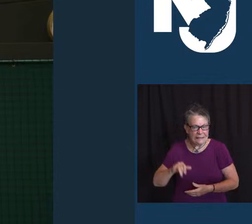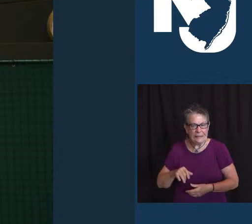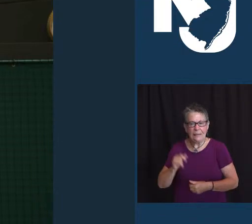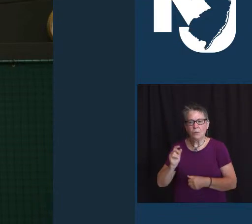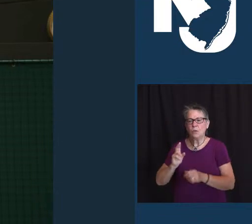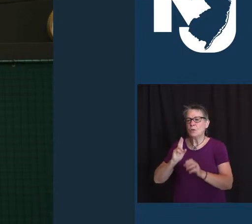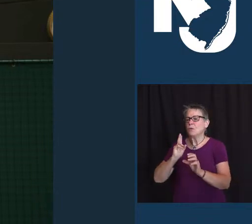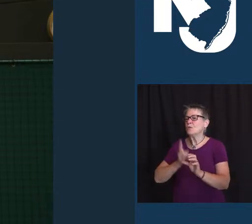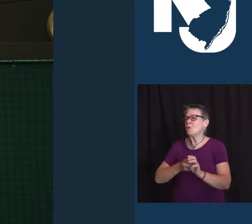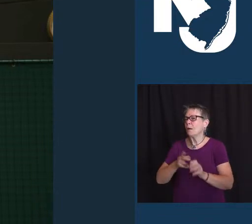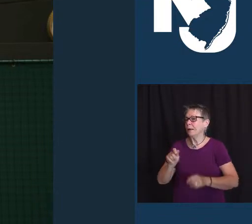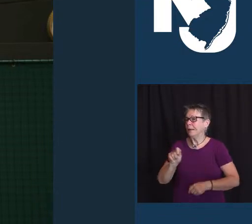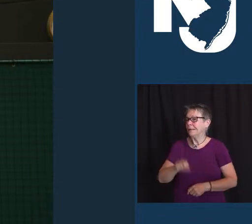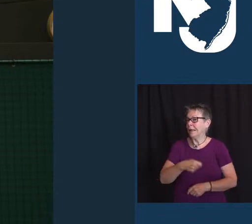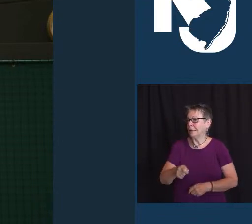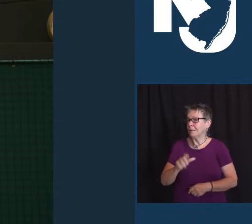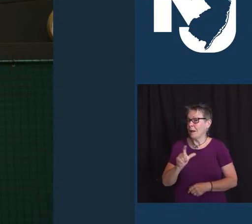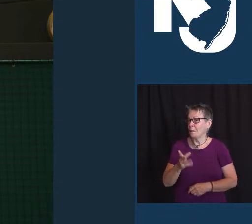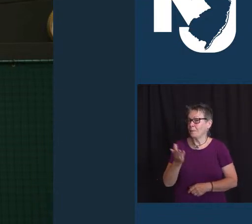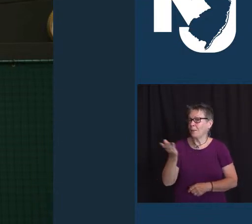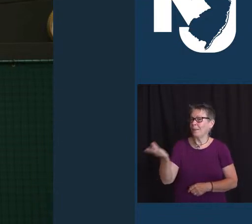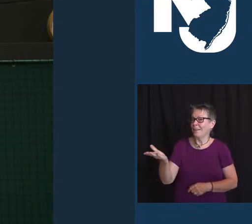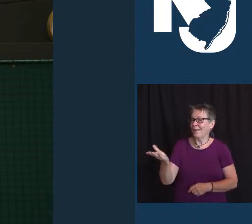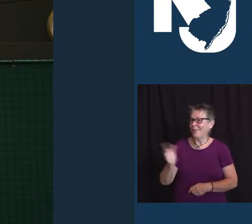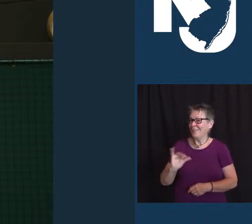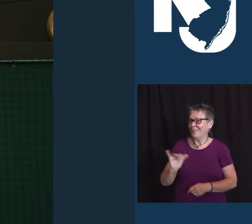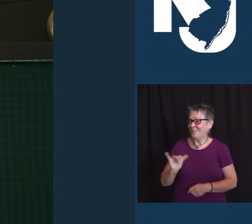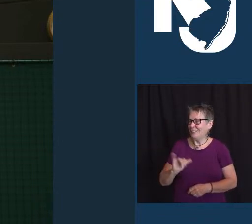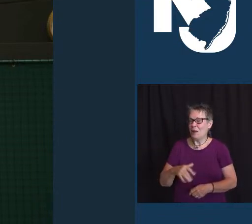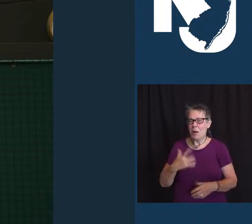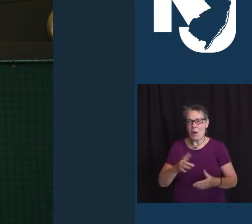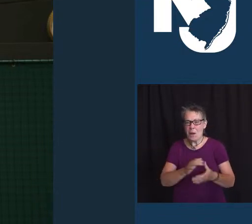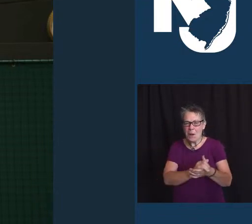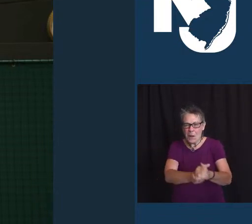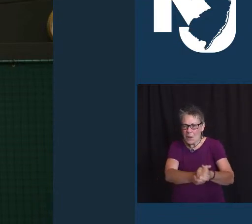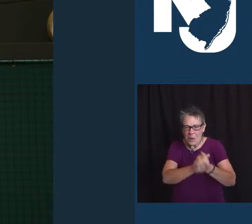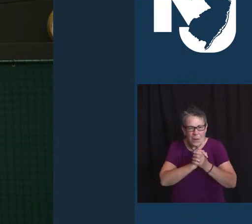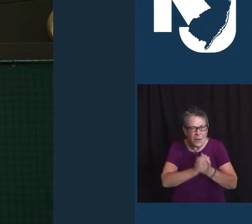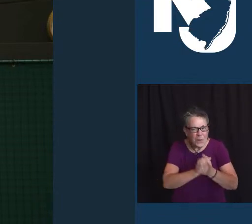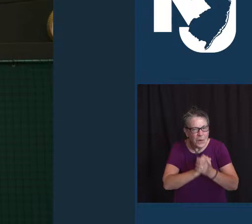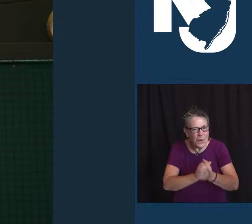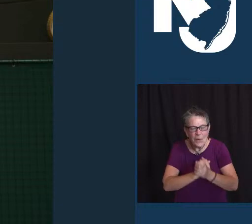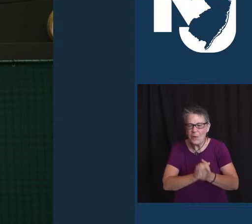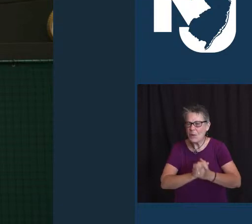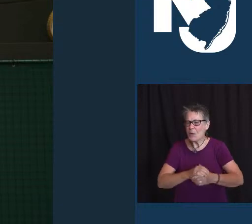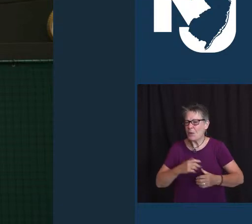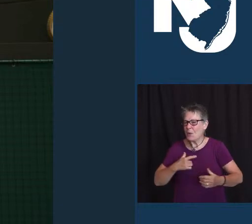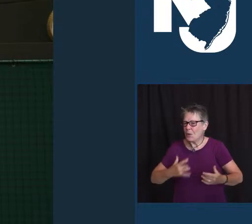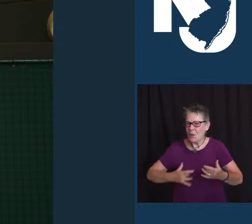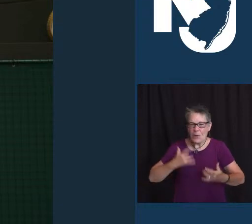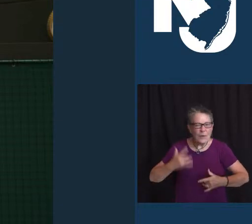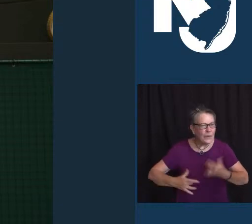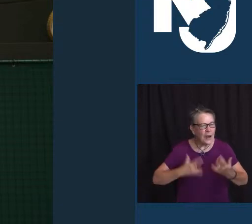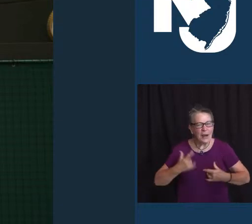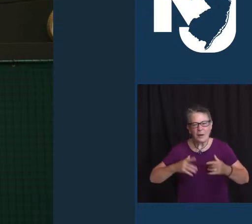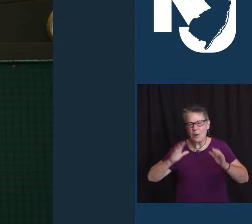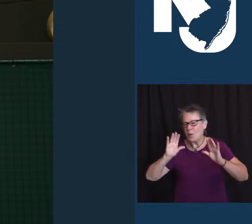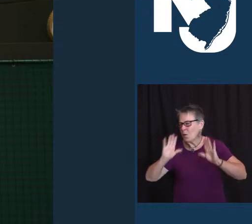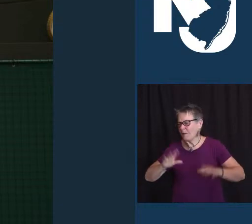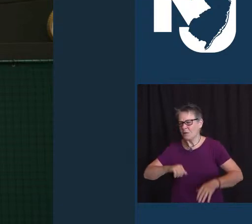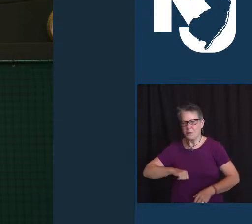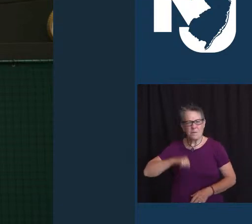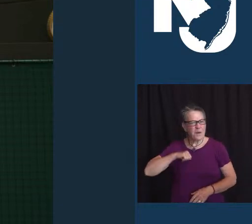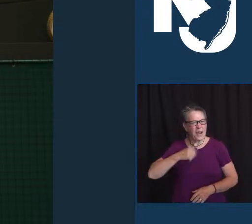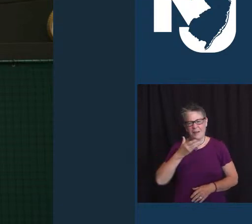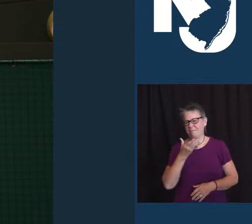matches. So to you, Samir, congratulations. What a huge victory and what a great badge of honor. And a quick final point